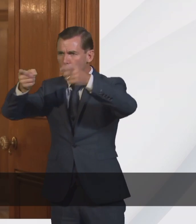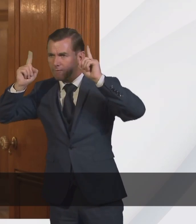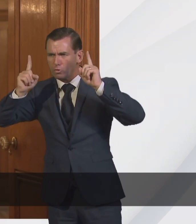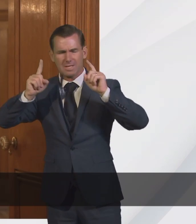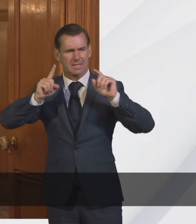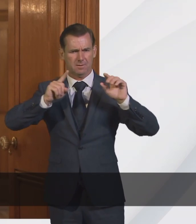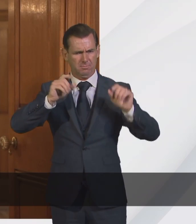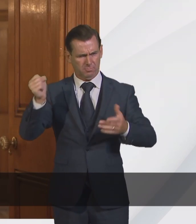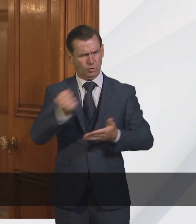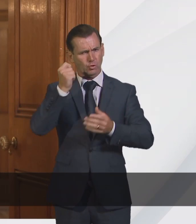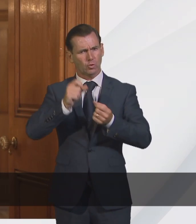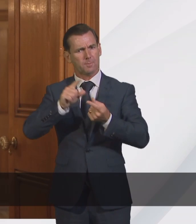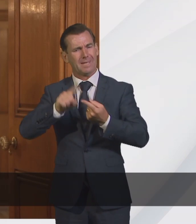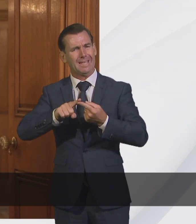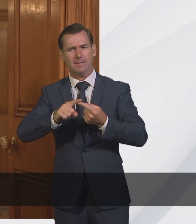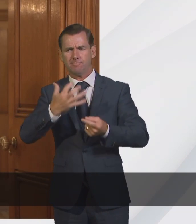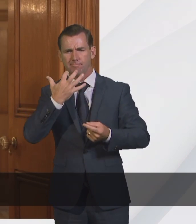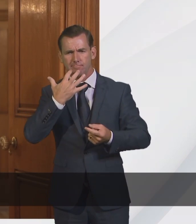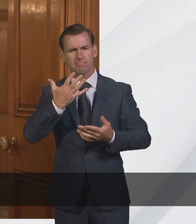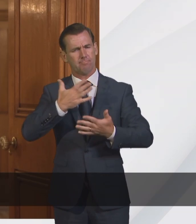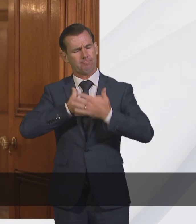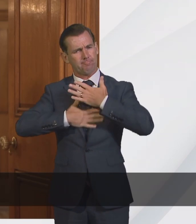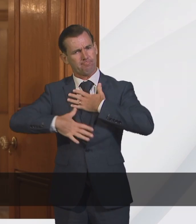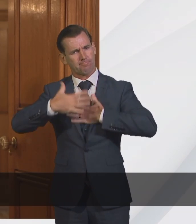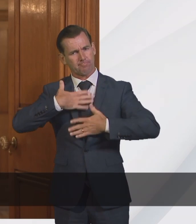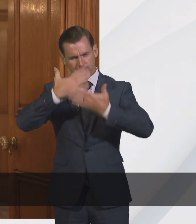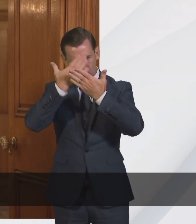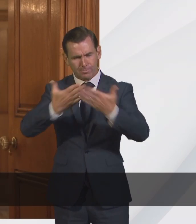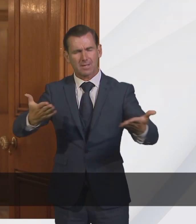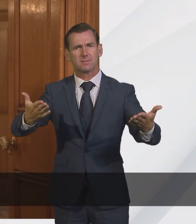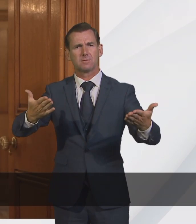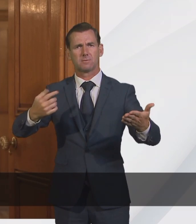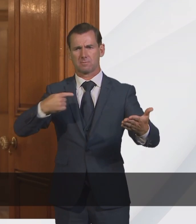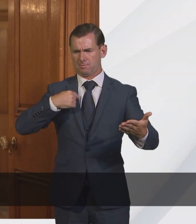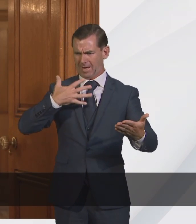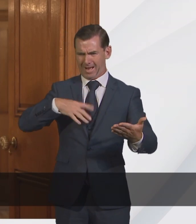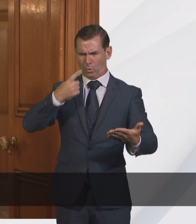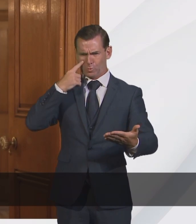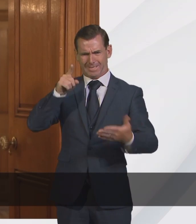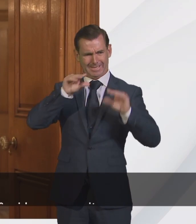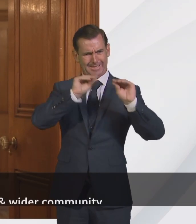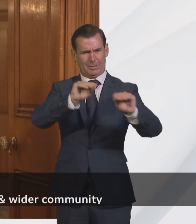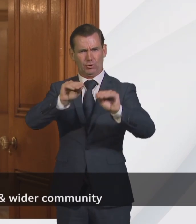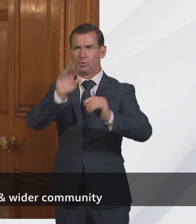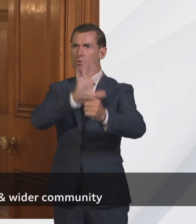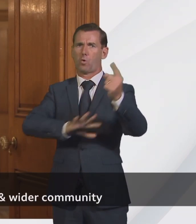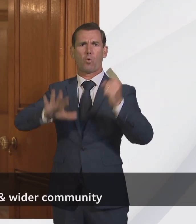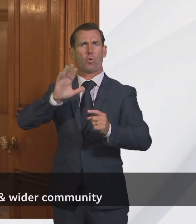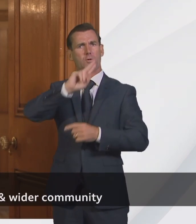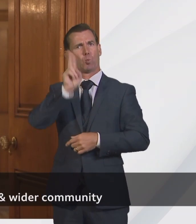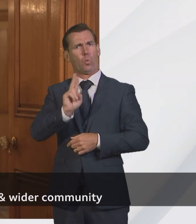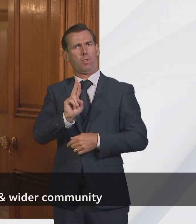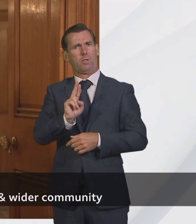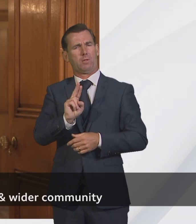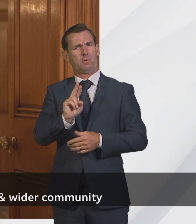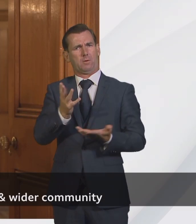for just 2 hours a week, it can deliver up to 5 months' worth of catch-up for those children from the